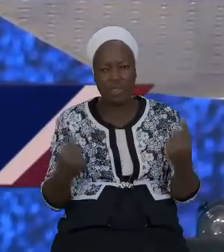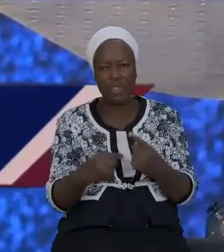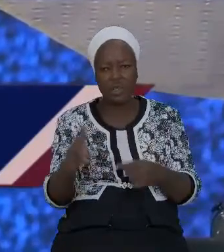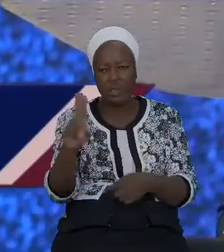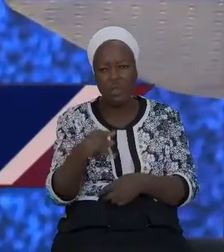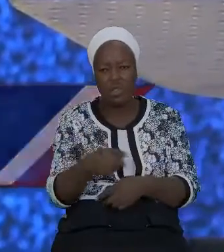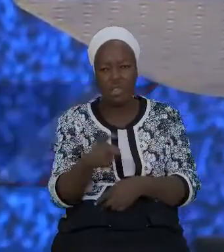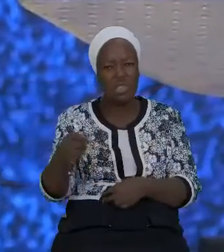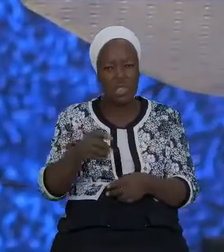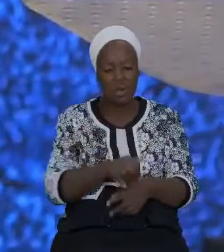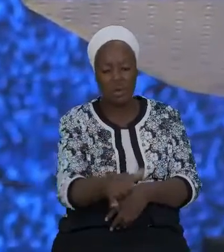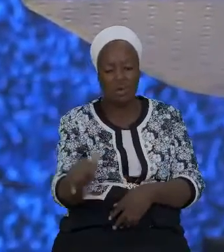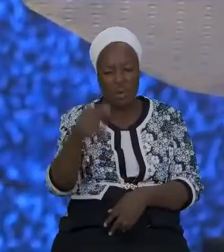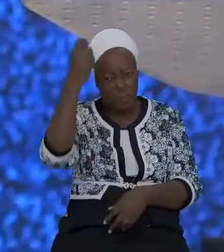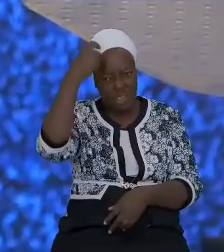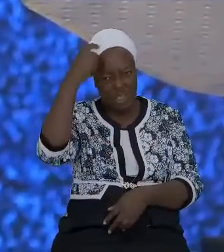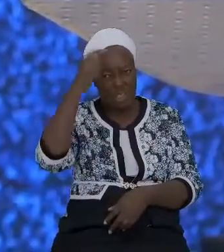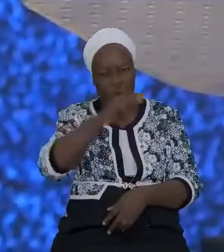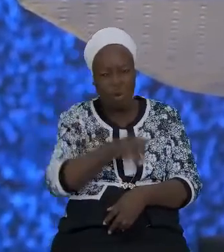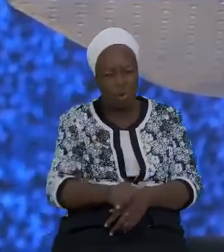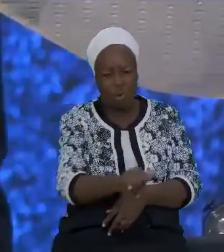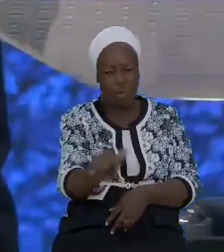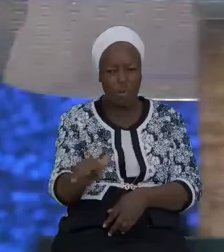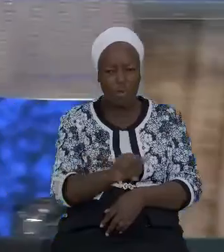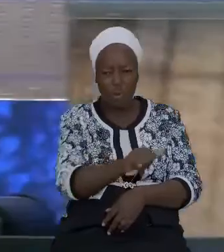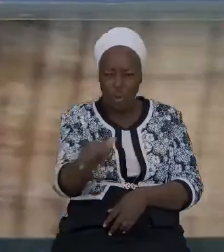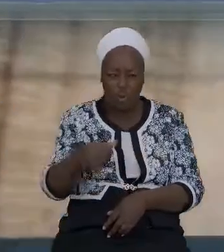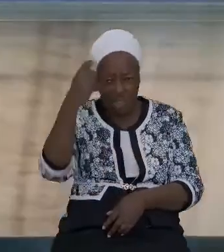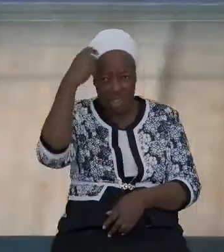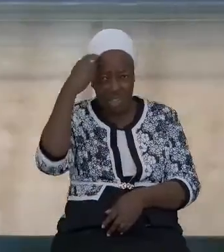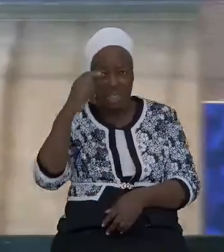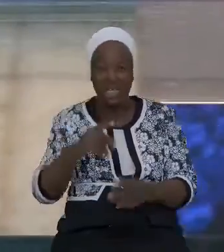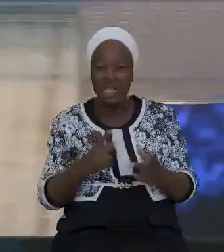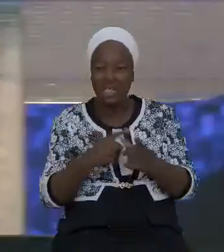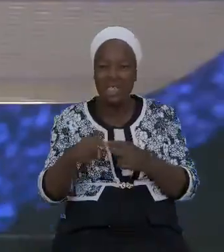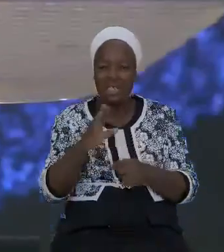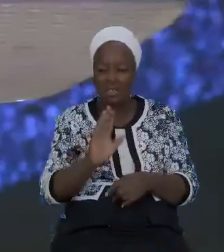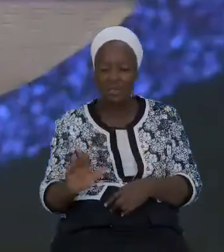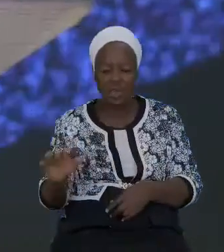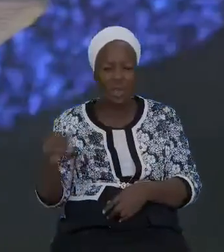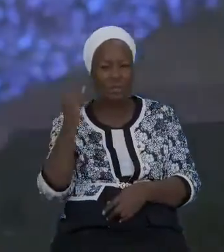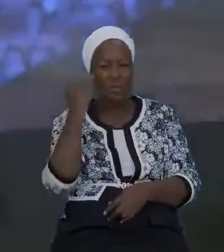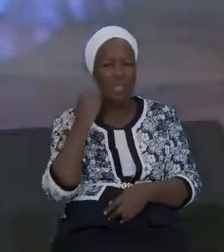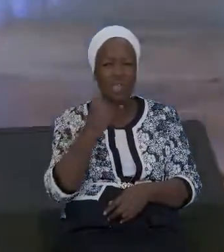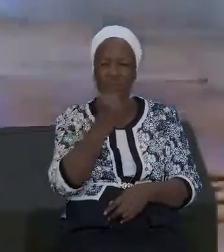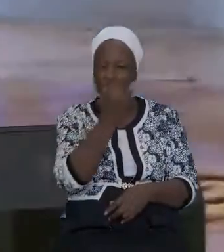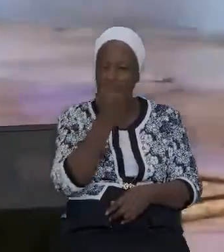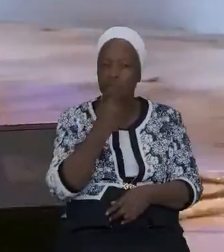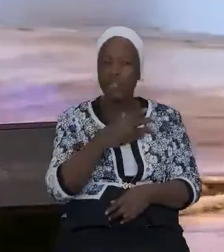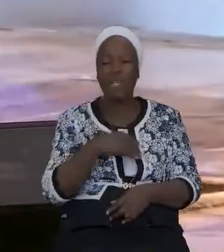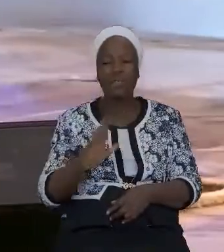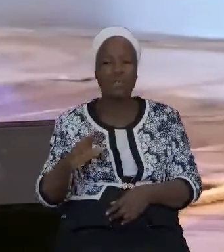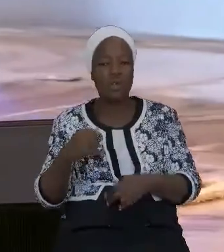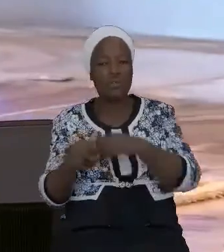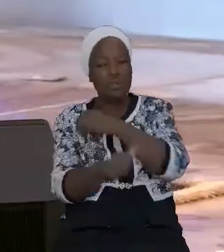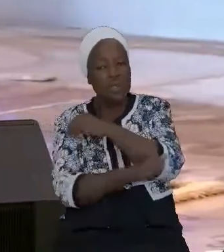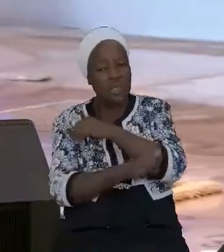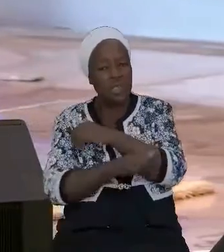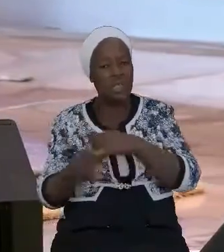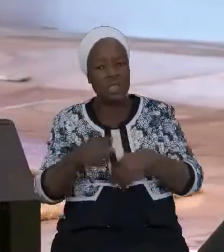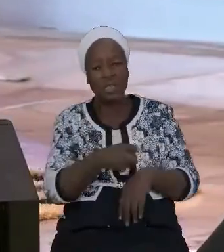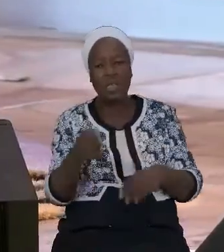have common sense, the children of Abraham and the children of Israel, they also